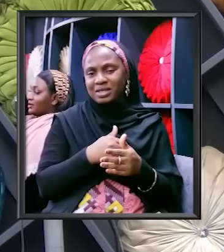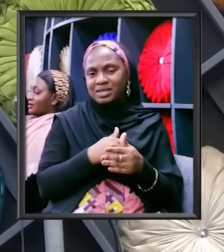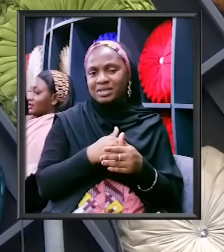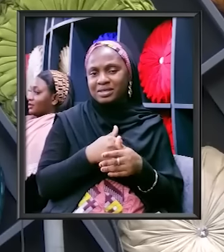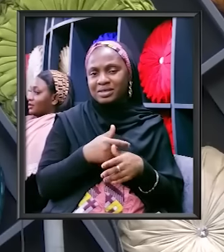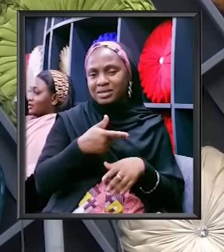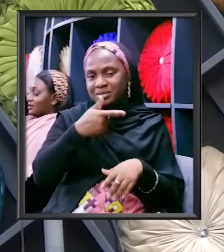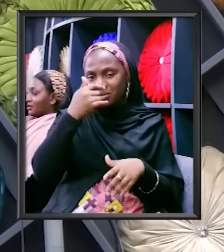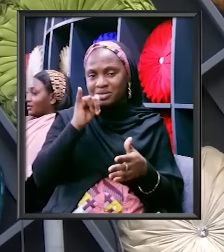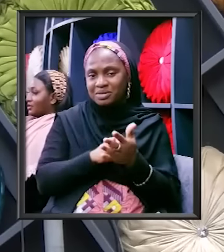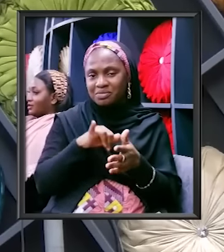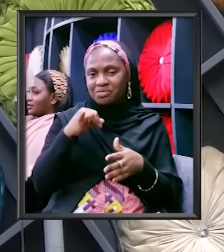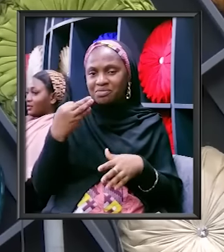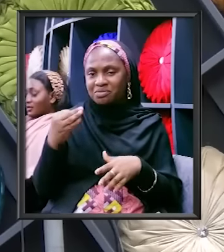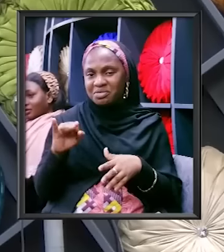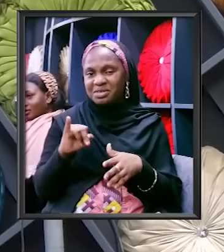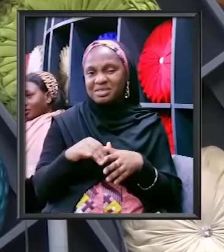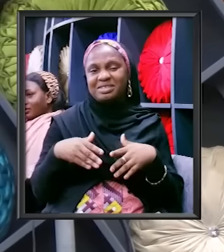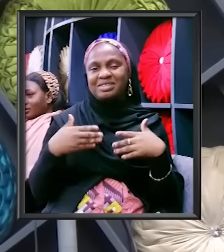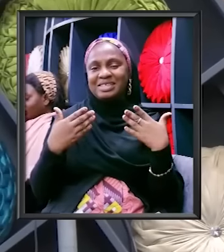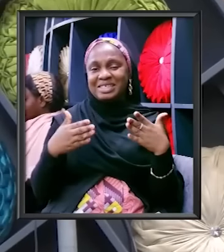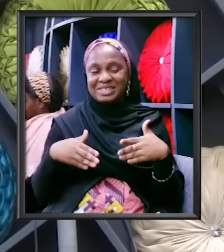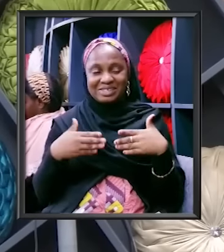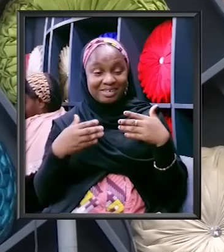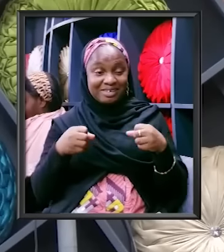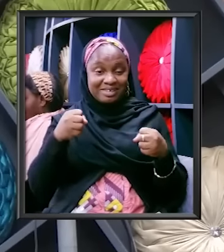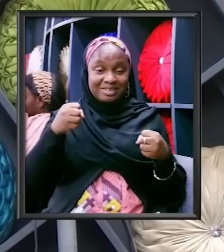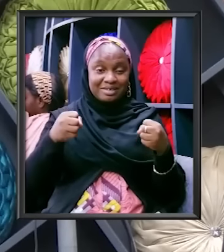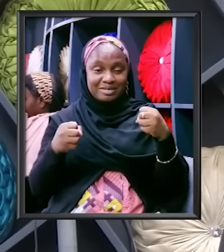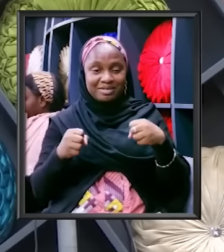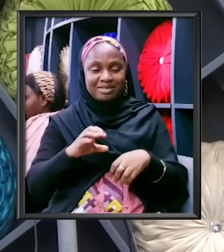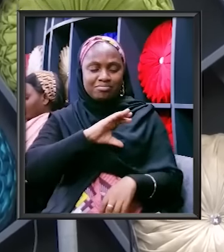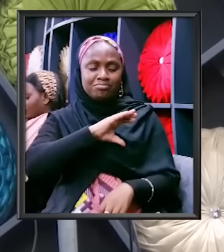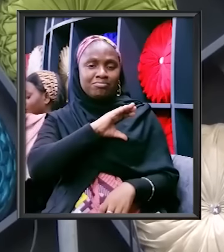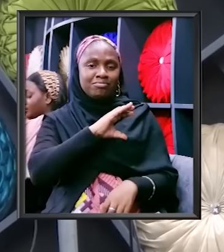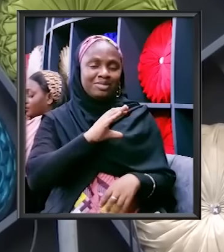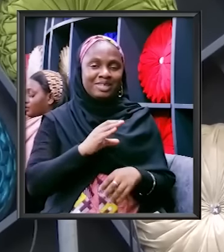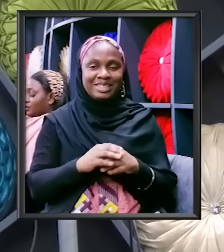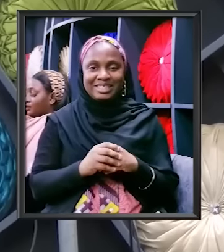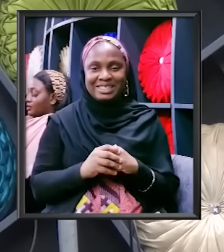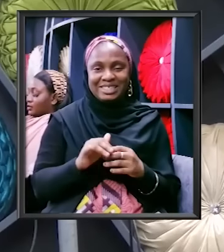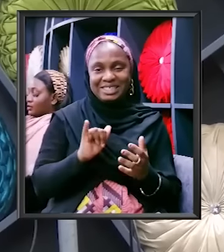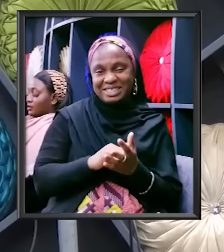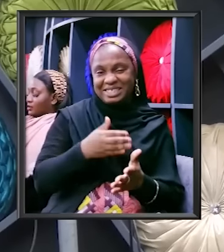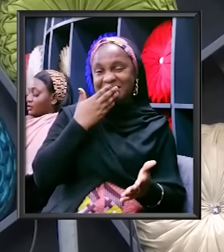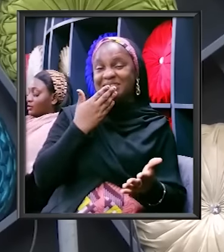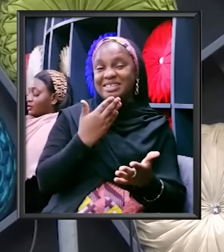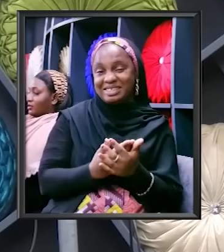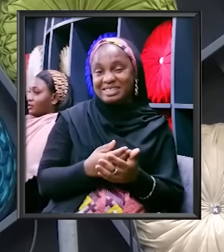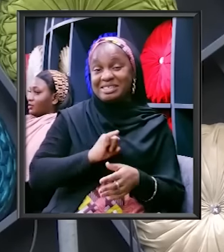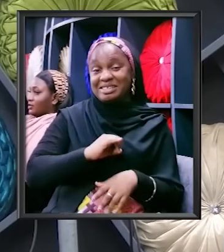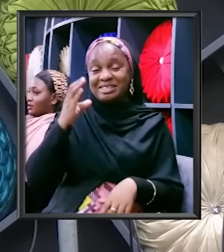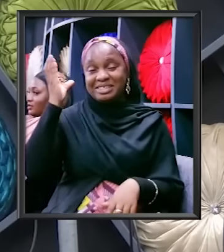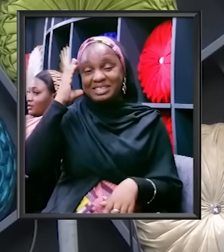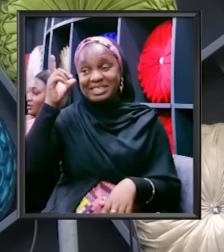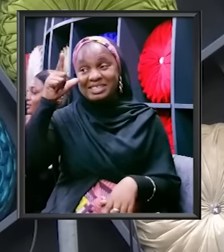Because of the small improvement, it called the hail itself. Called the hail itself. I'm sure the ordinary president is listening. I'm not listening to